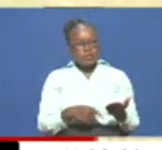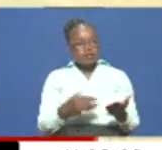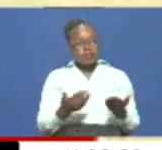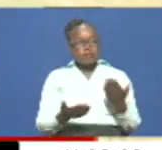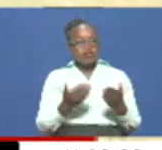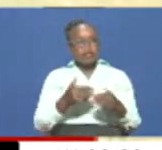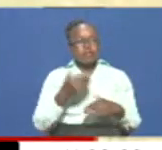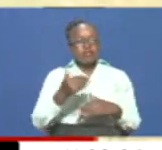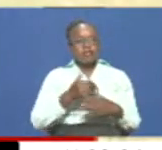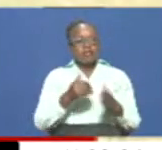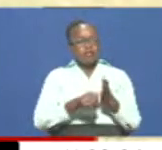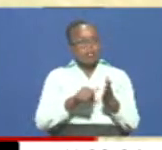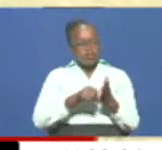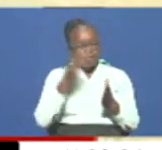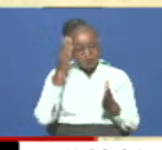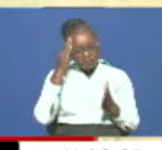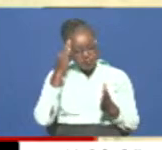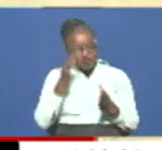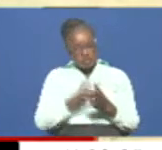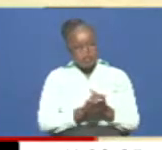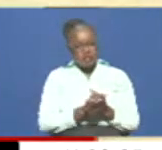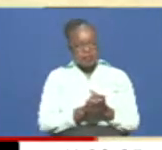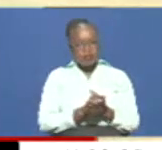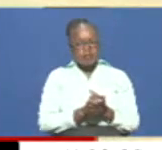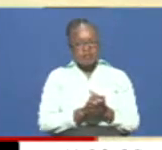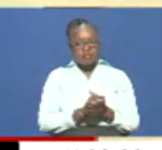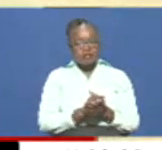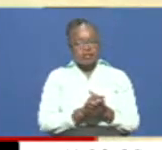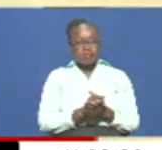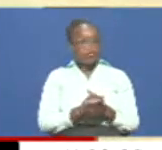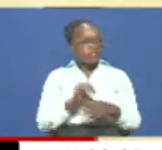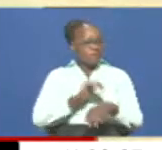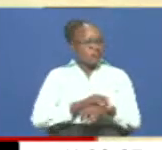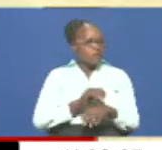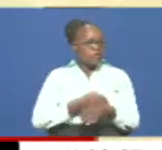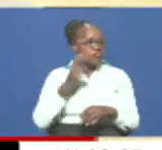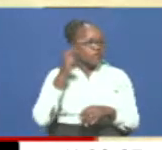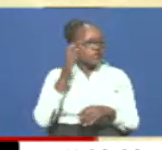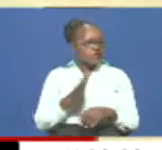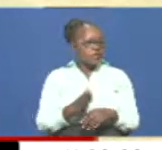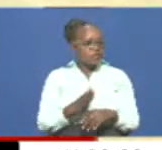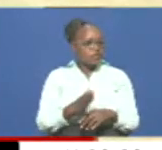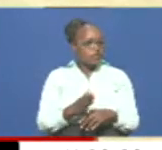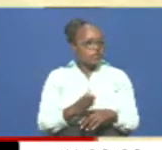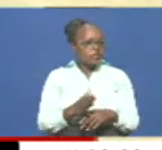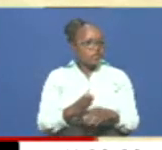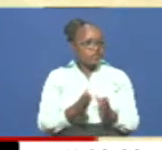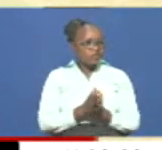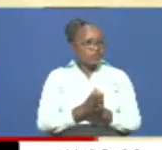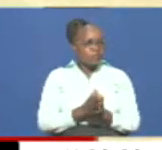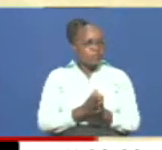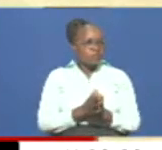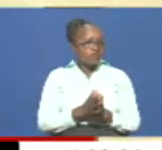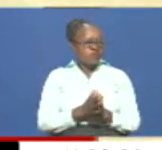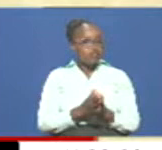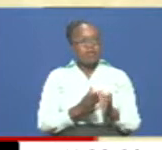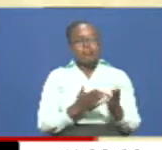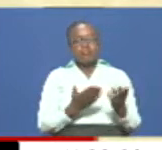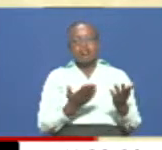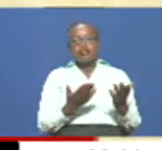problem, to be good listeners also. They should listen to those coaches who have